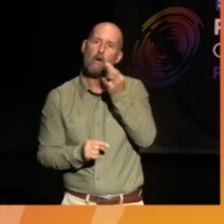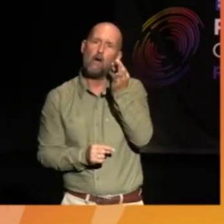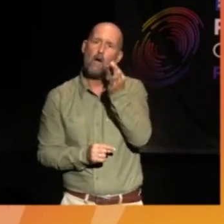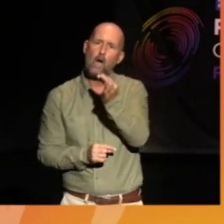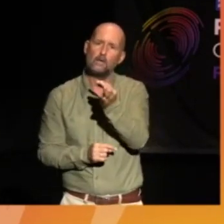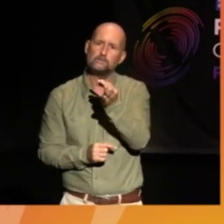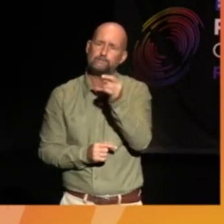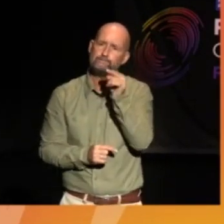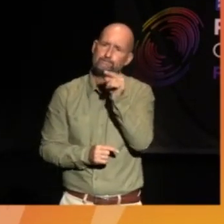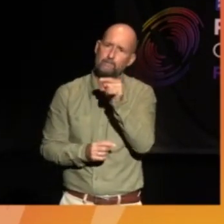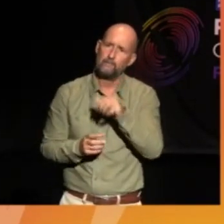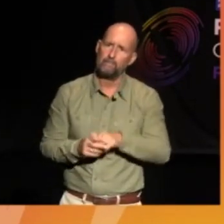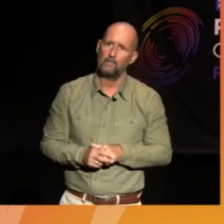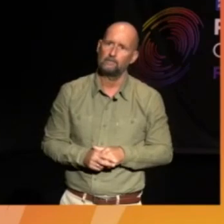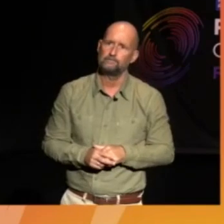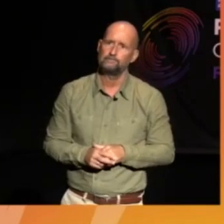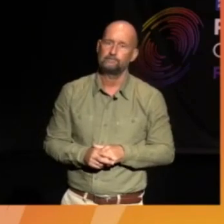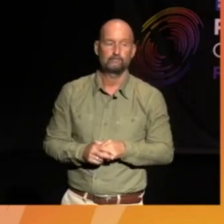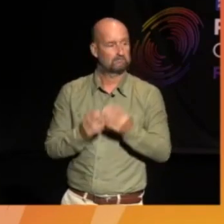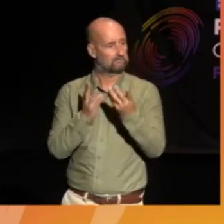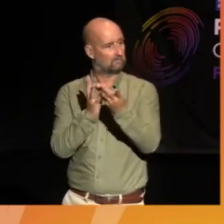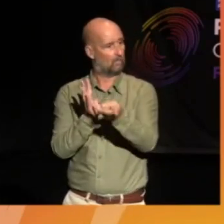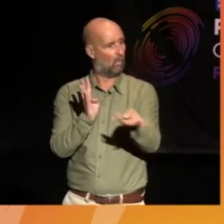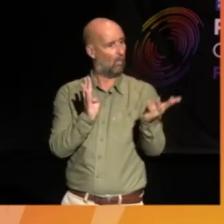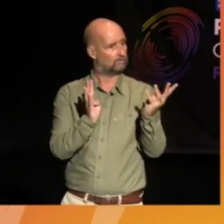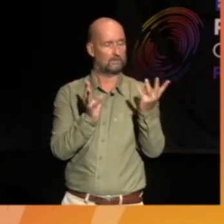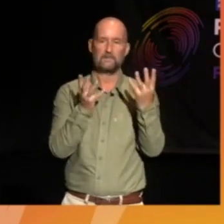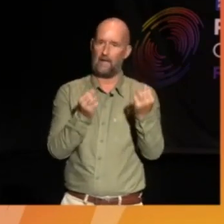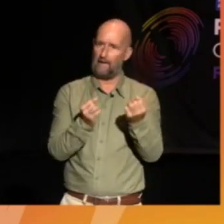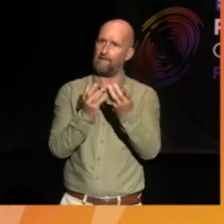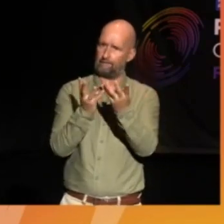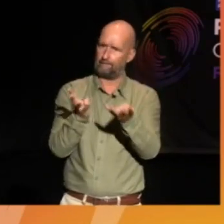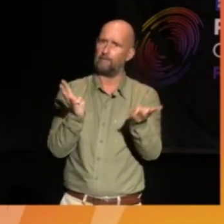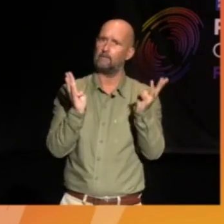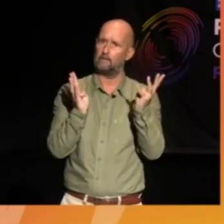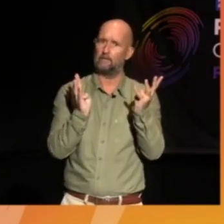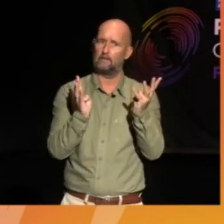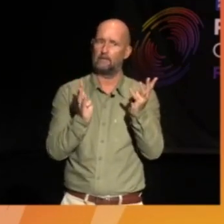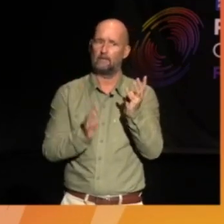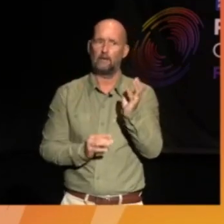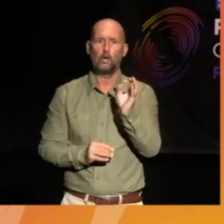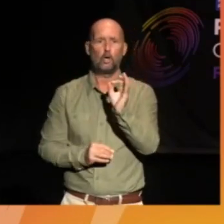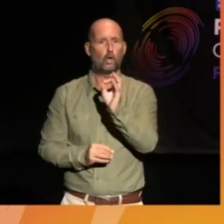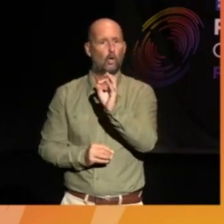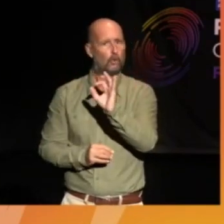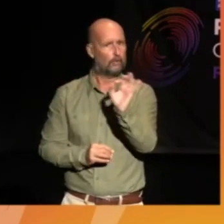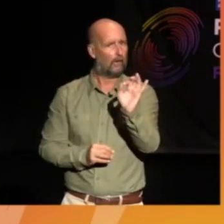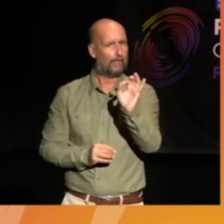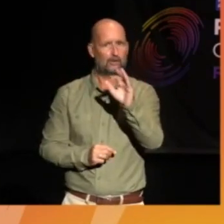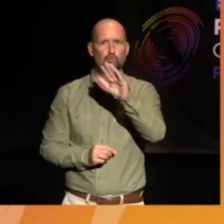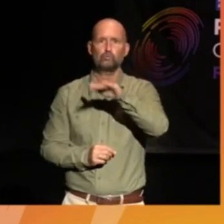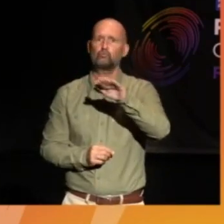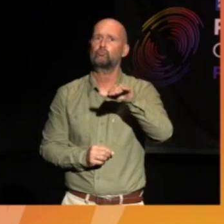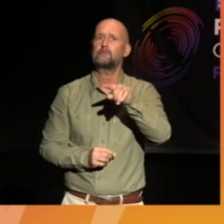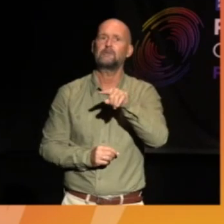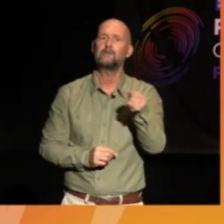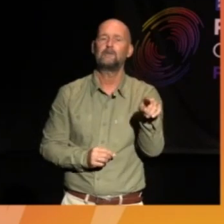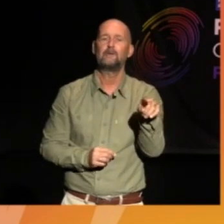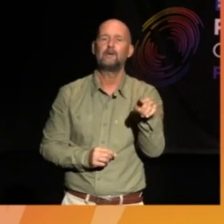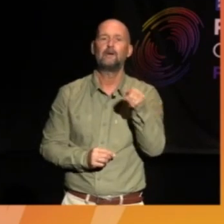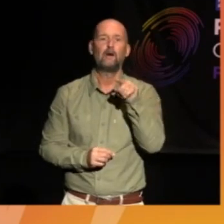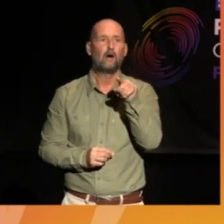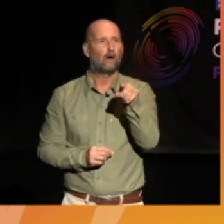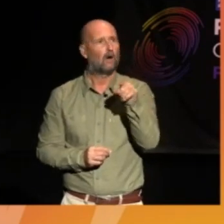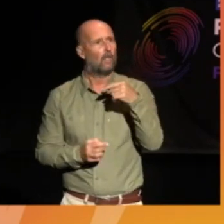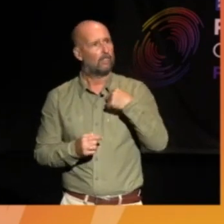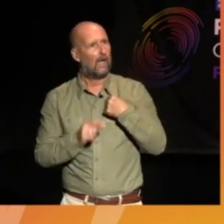ask you, we've got an audience here who I think, you know, there's no children in the audience. And so there's nobody who kind of going, well, that could